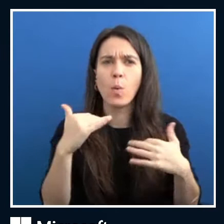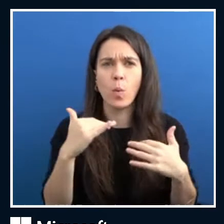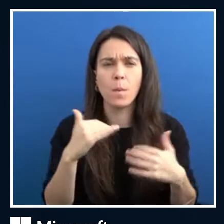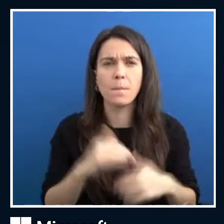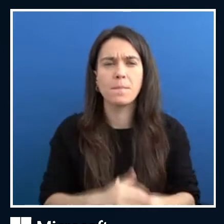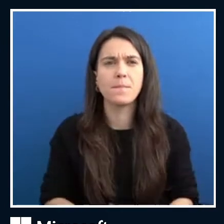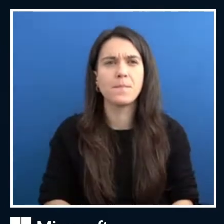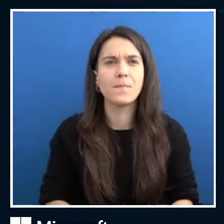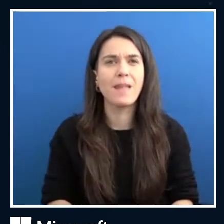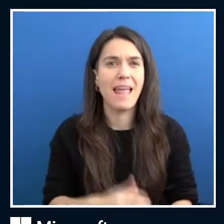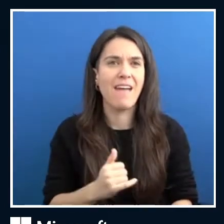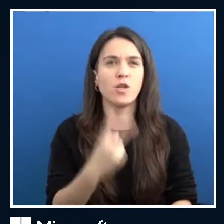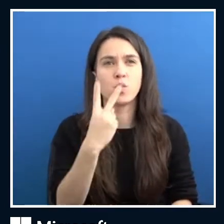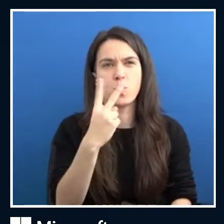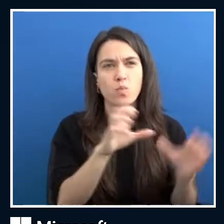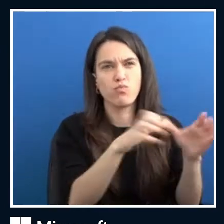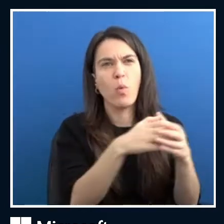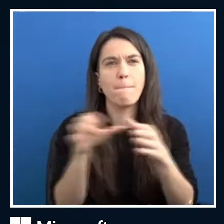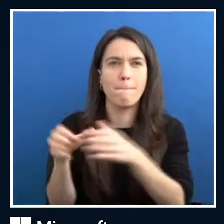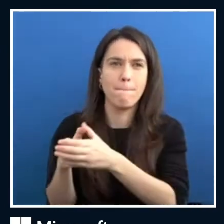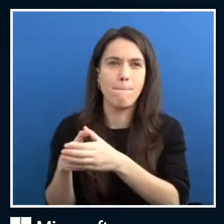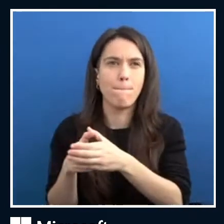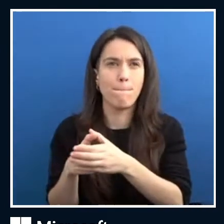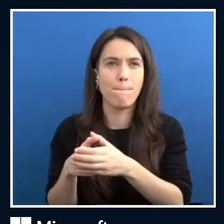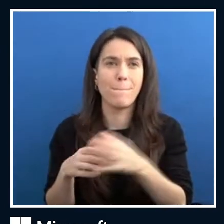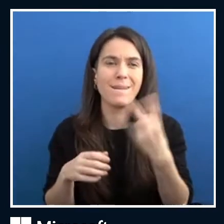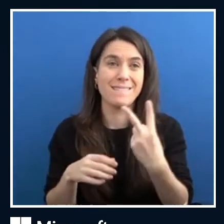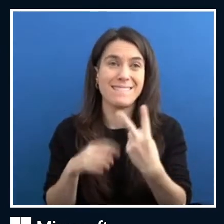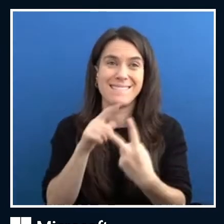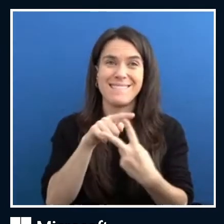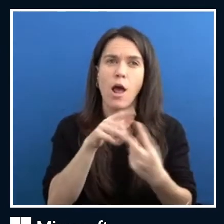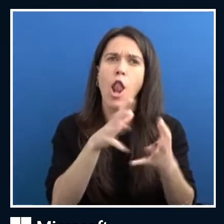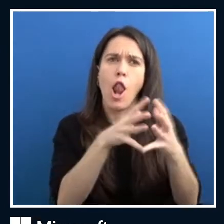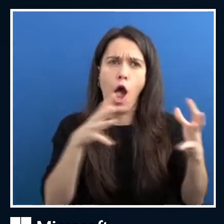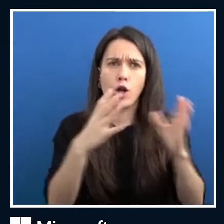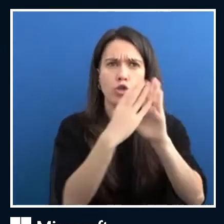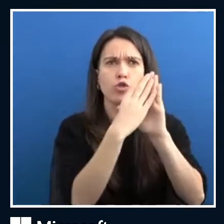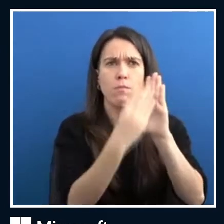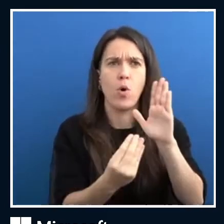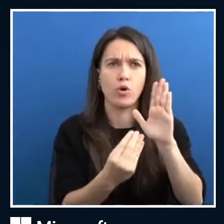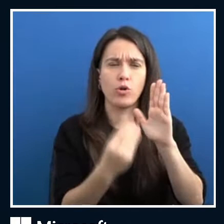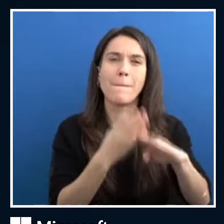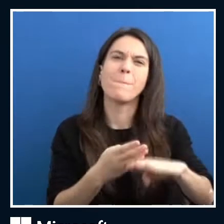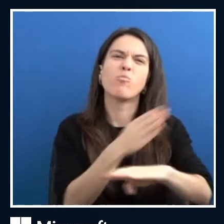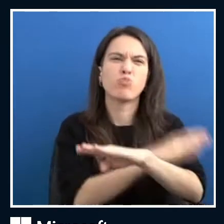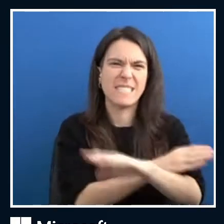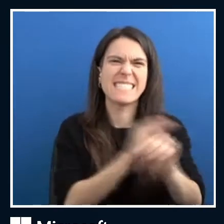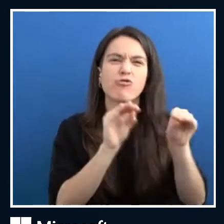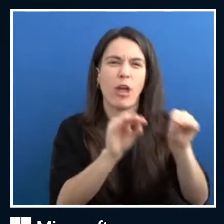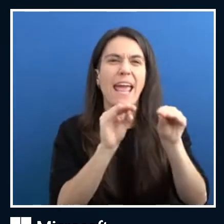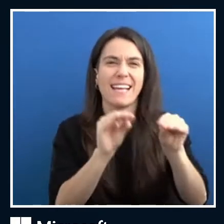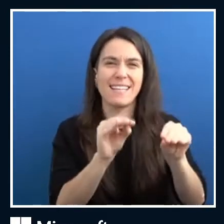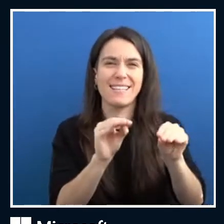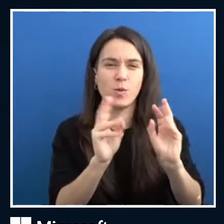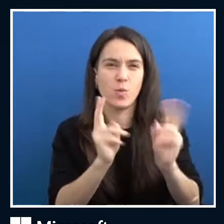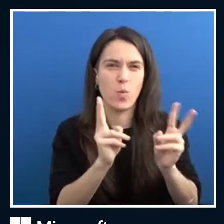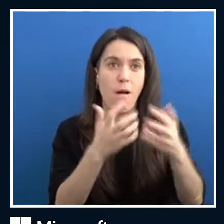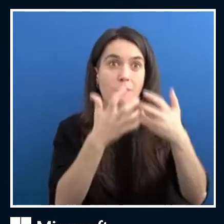groups. First is large models, usually pre-trained models, and importantly, it